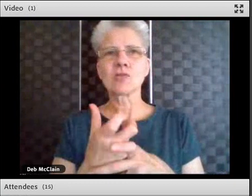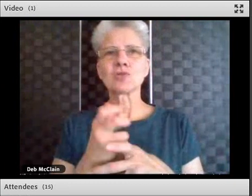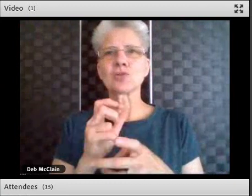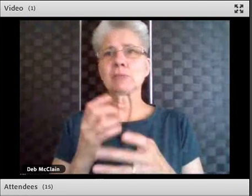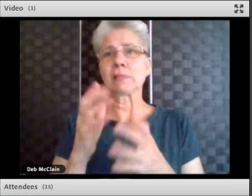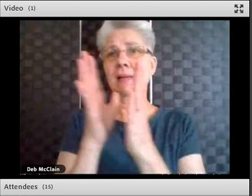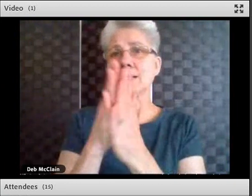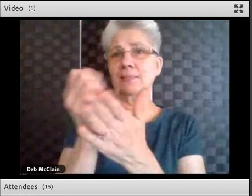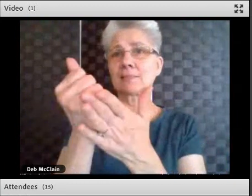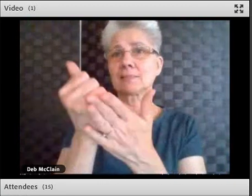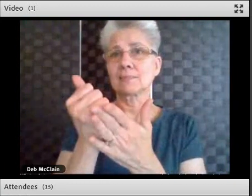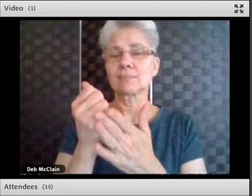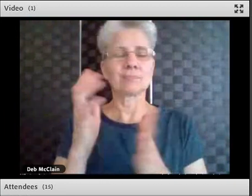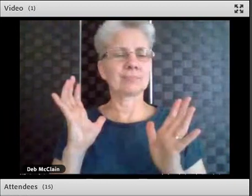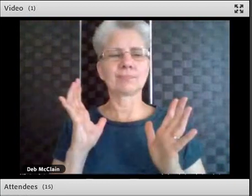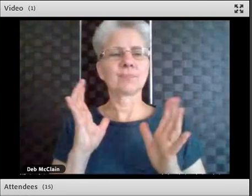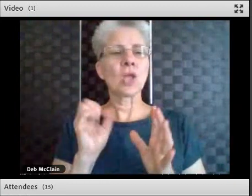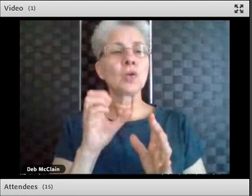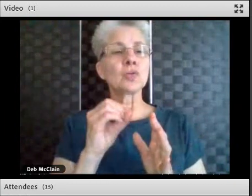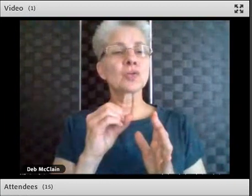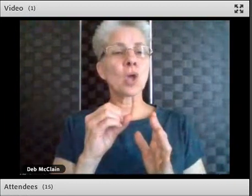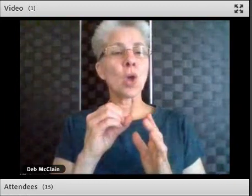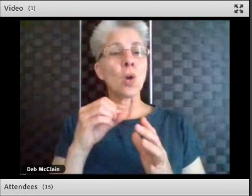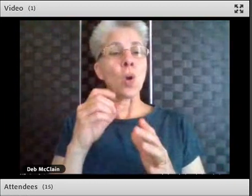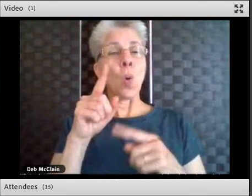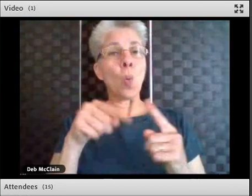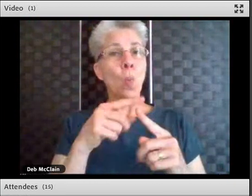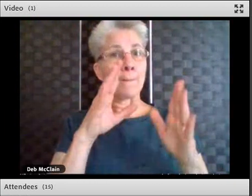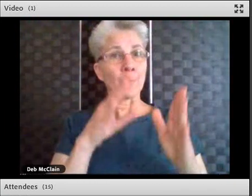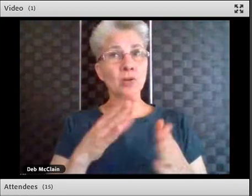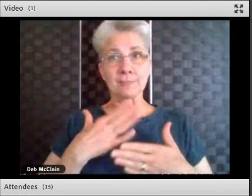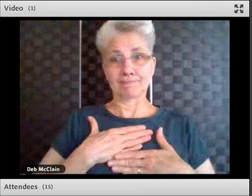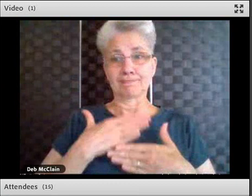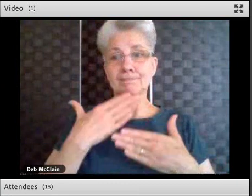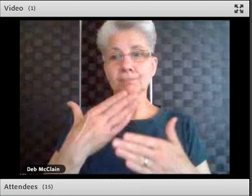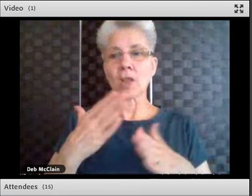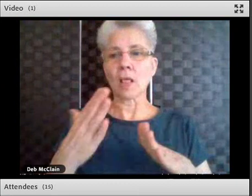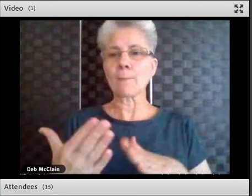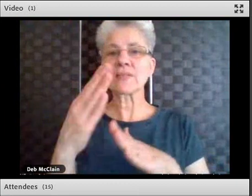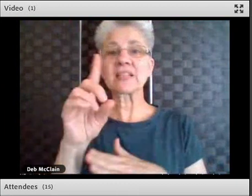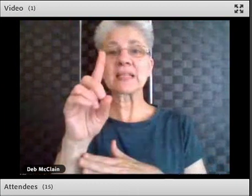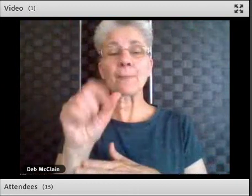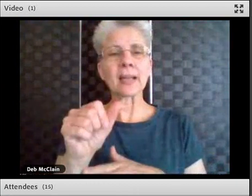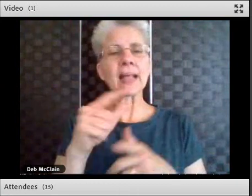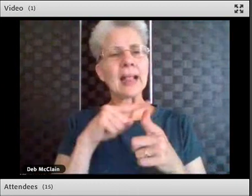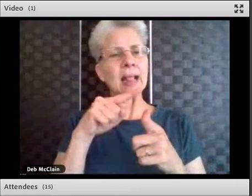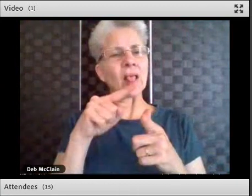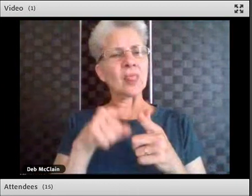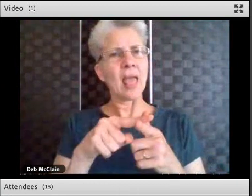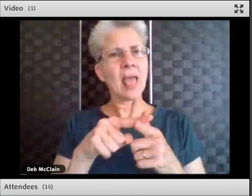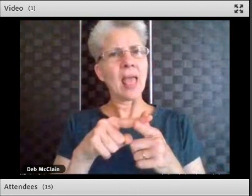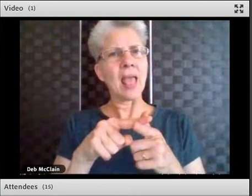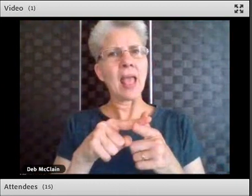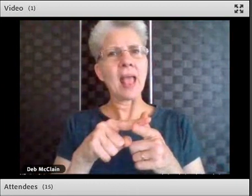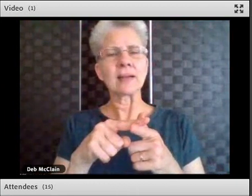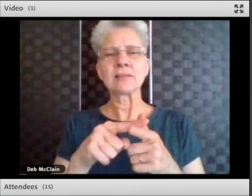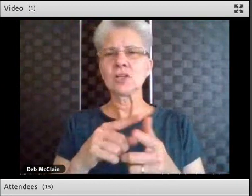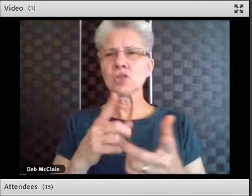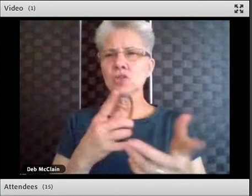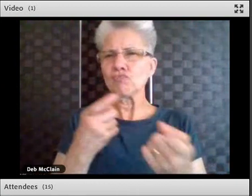out. So once a patron reveals the presence of a disability, engage deliberately